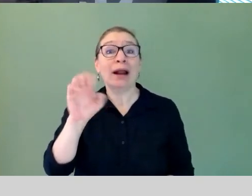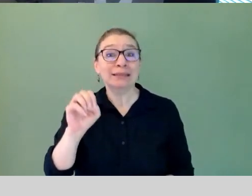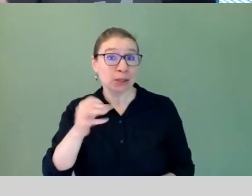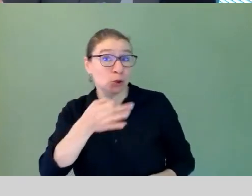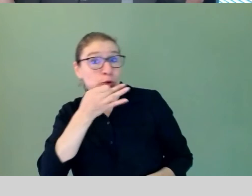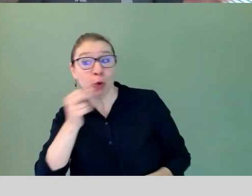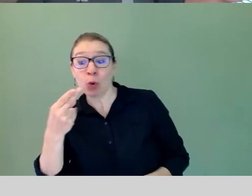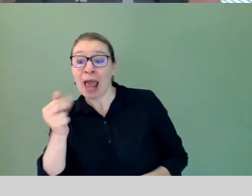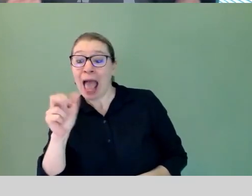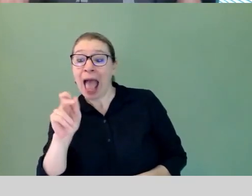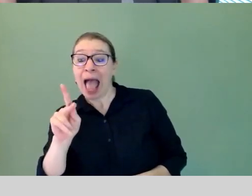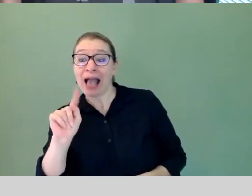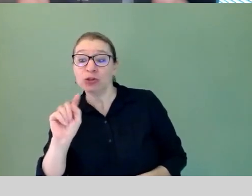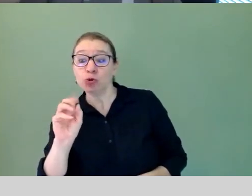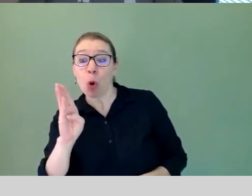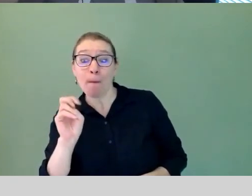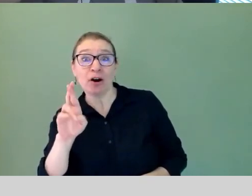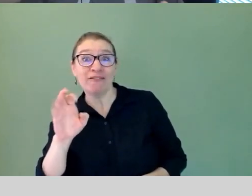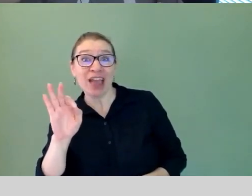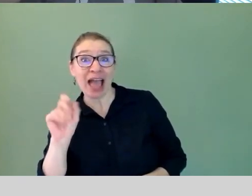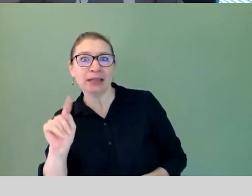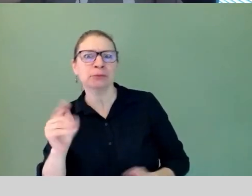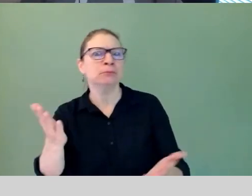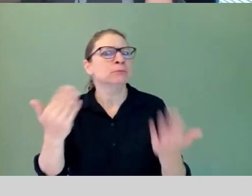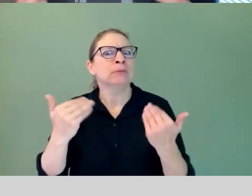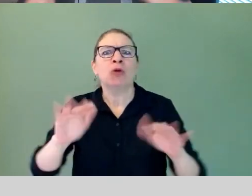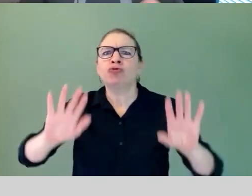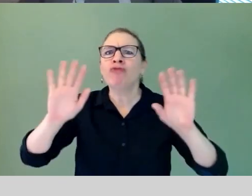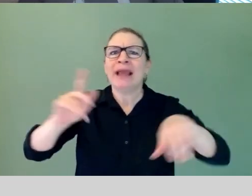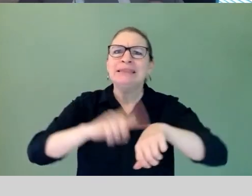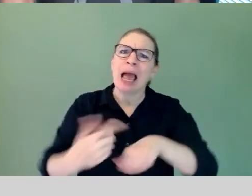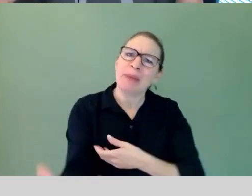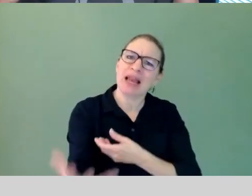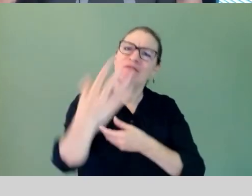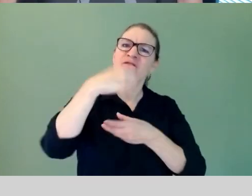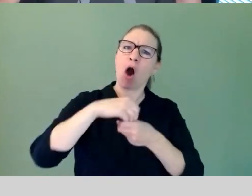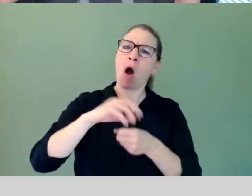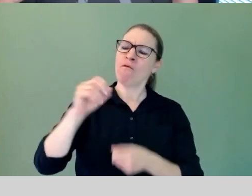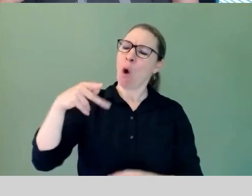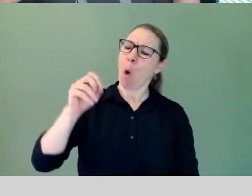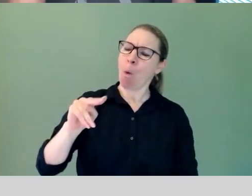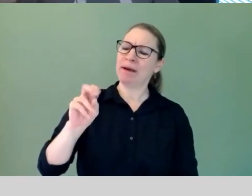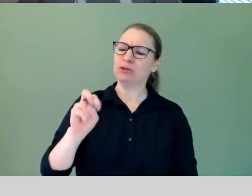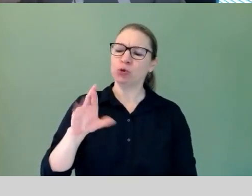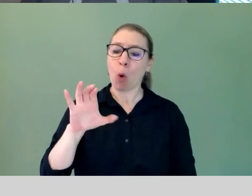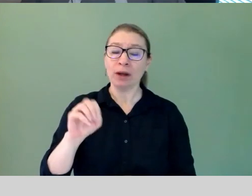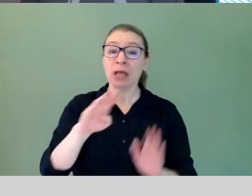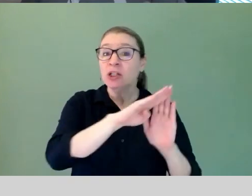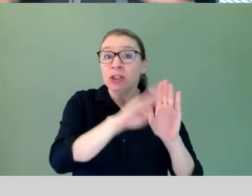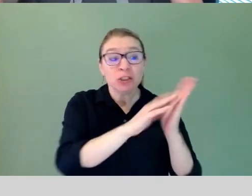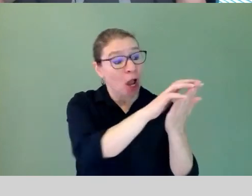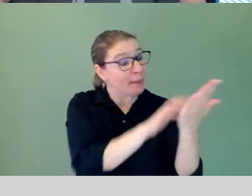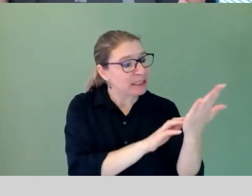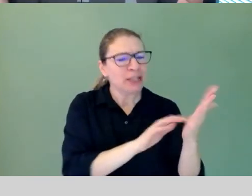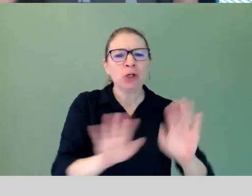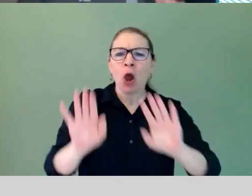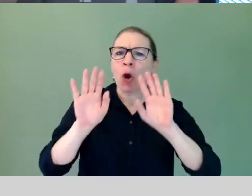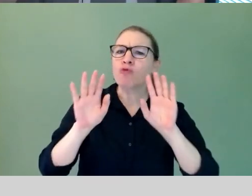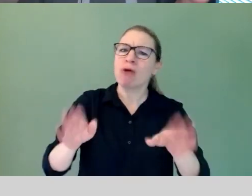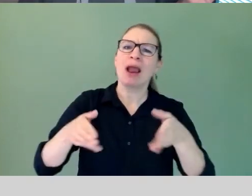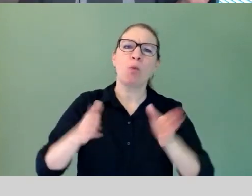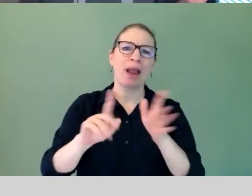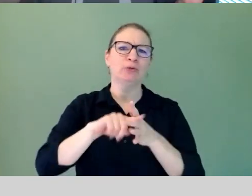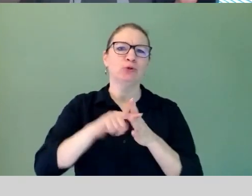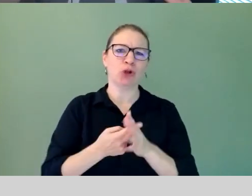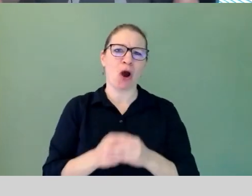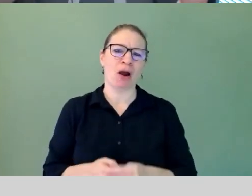We do Hacktoberfest. It's here. It's a great time to get involved in open source, and documentation can be a great place to start. I know some